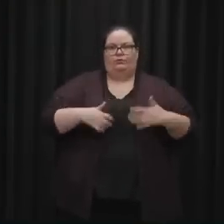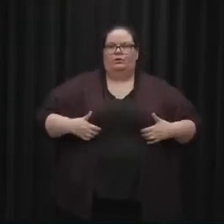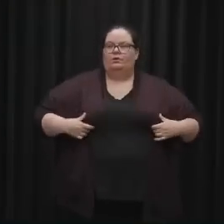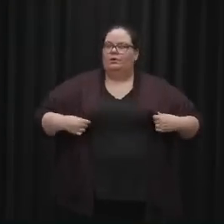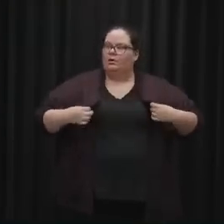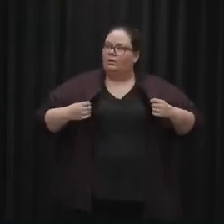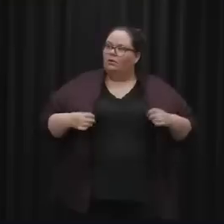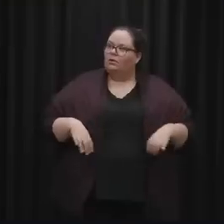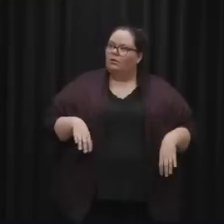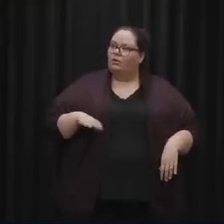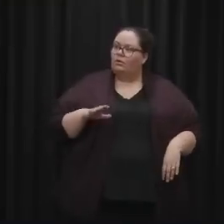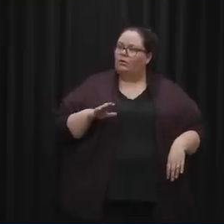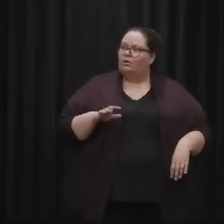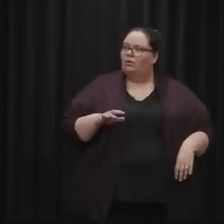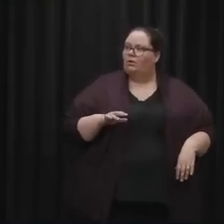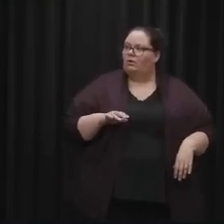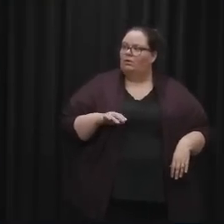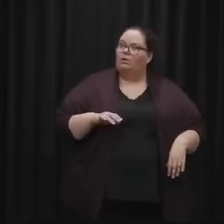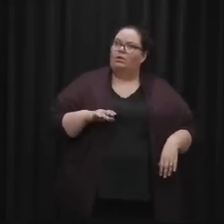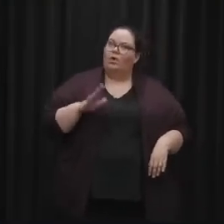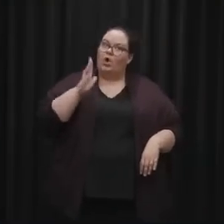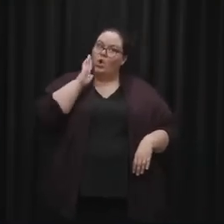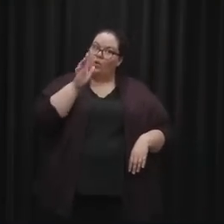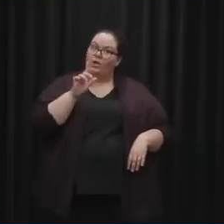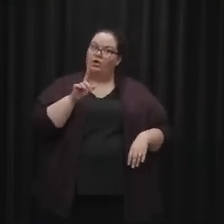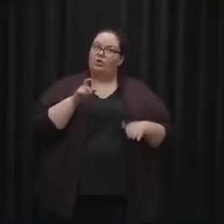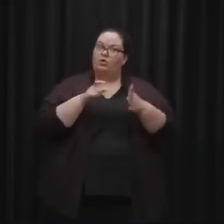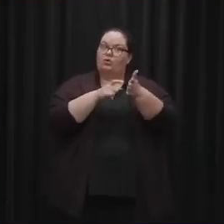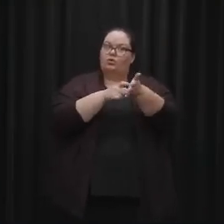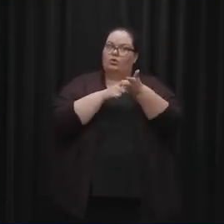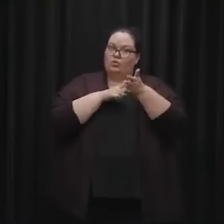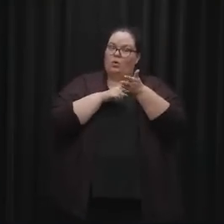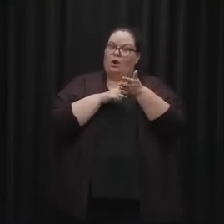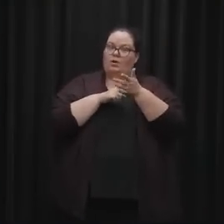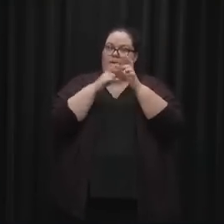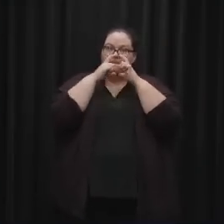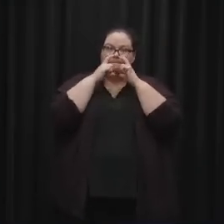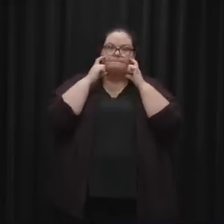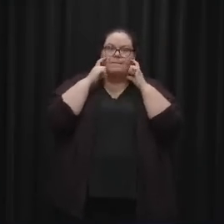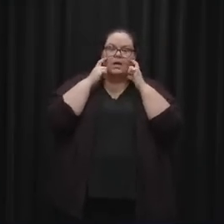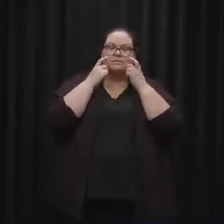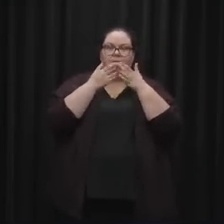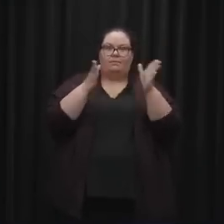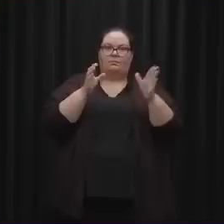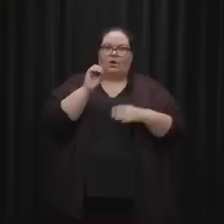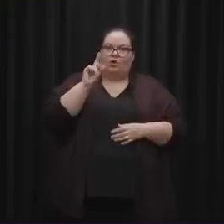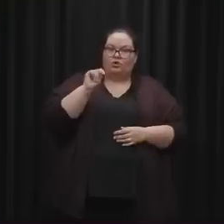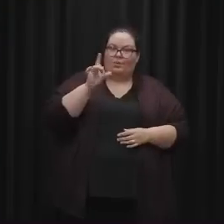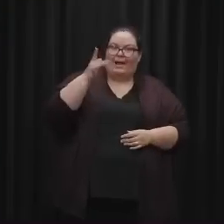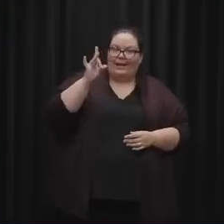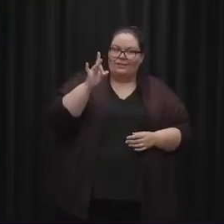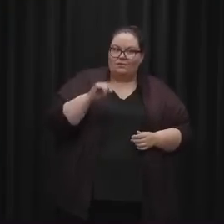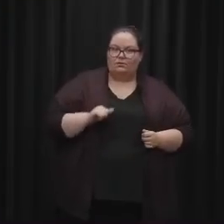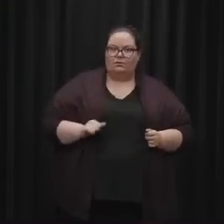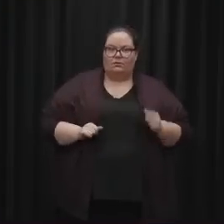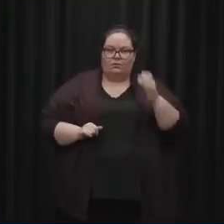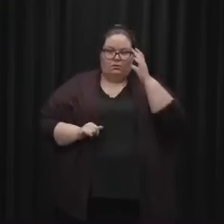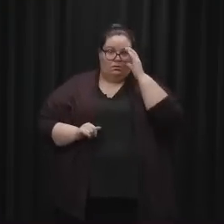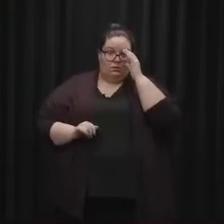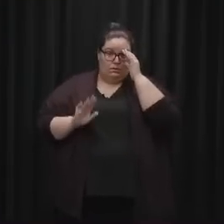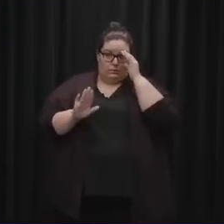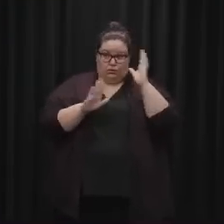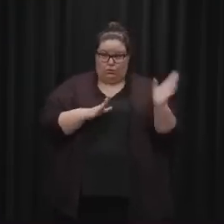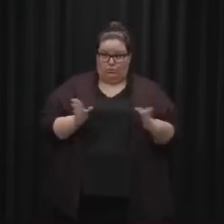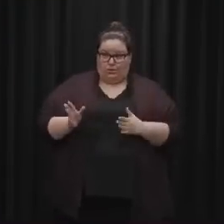Will you impose mandatory mask restrictions in public October 8th? Is that